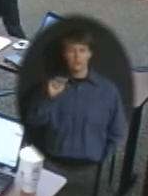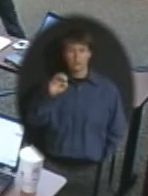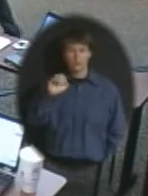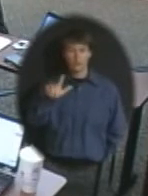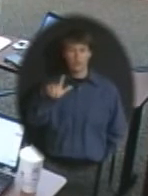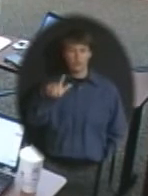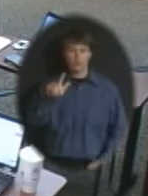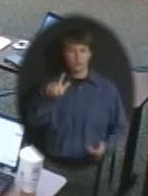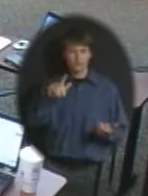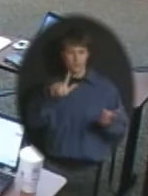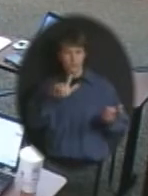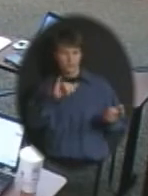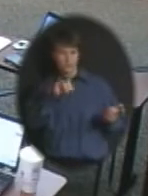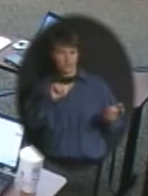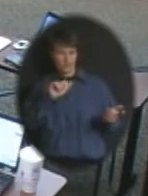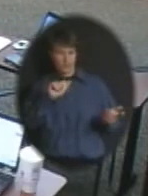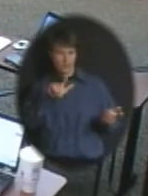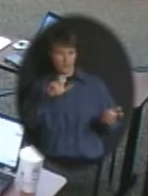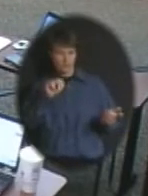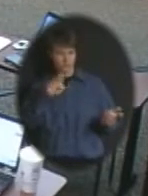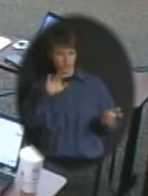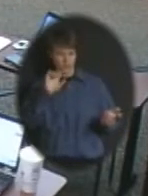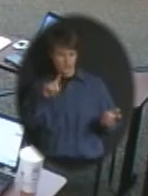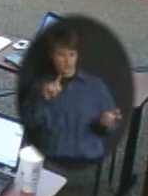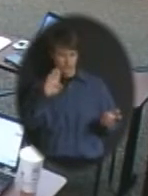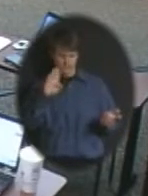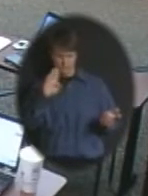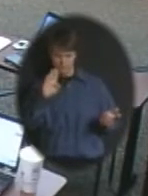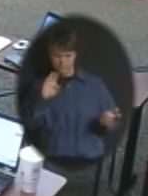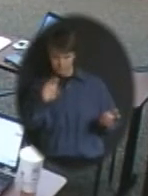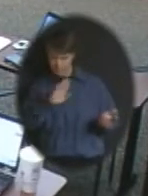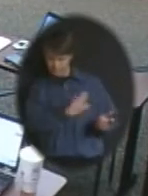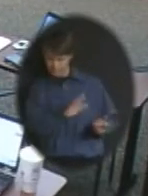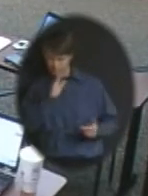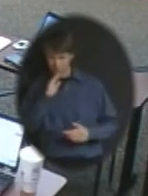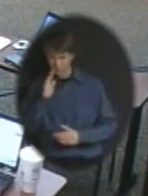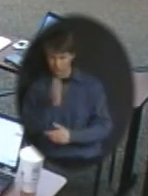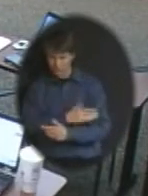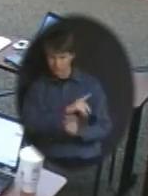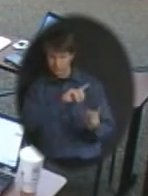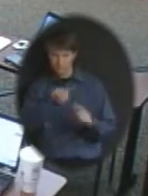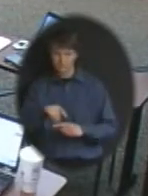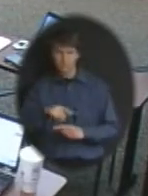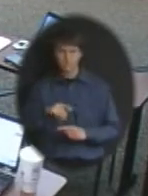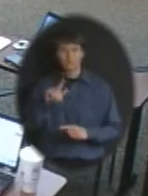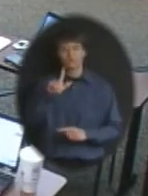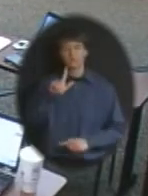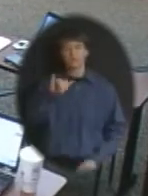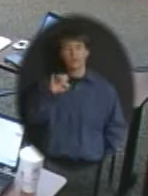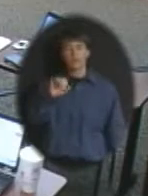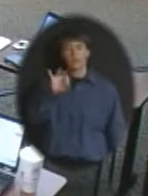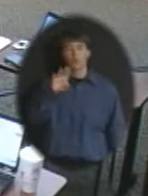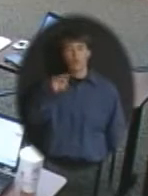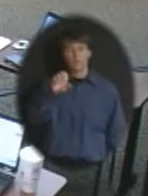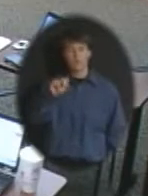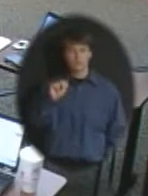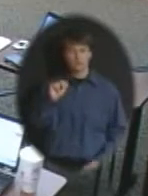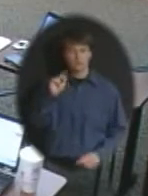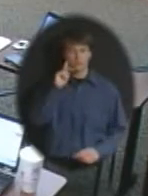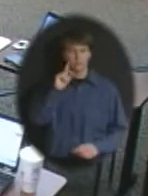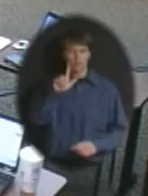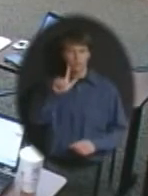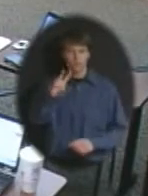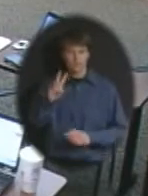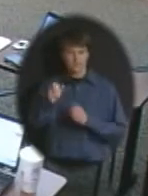Linda Allenbrand, is accepting on his behalf this evening. Bob was a line foreman for Kansas Power and Light for 36 years, but his passion was